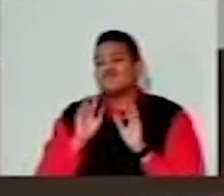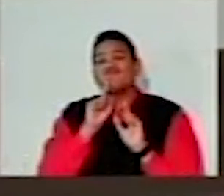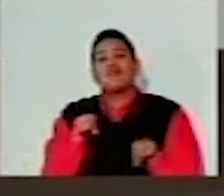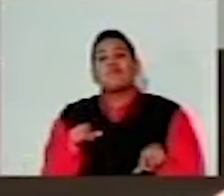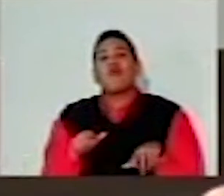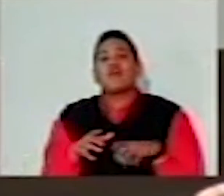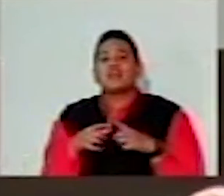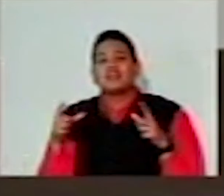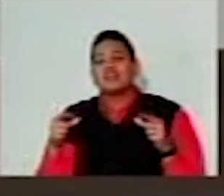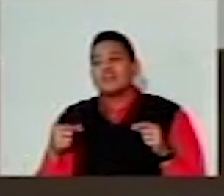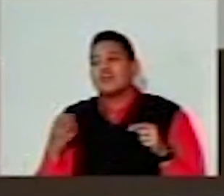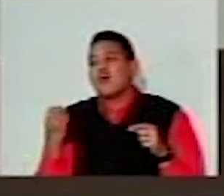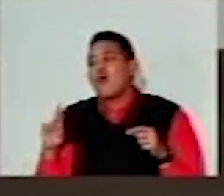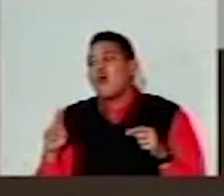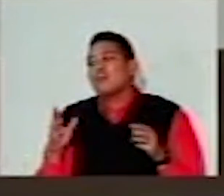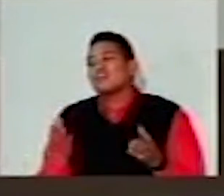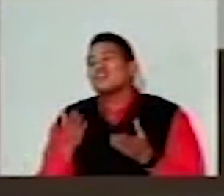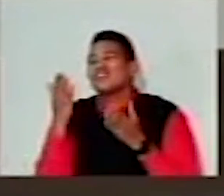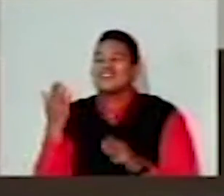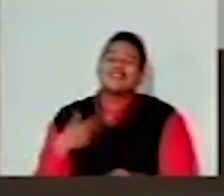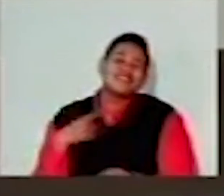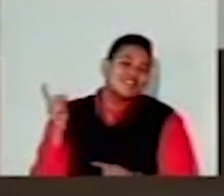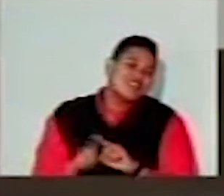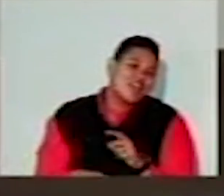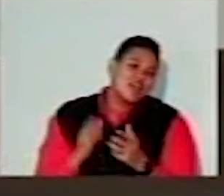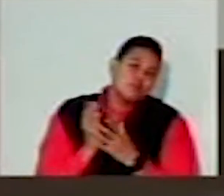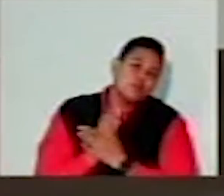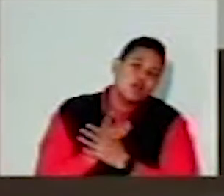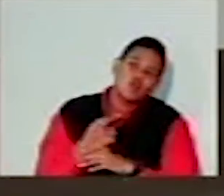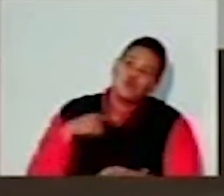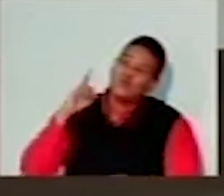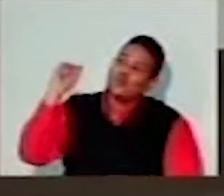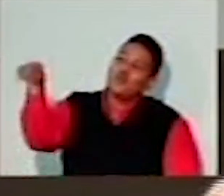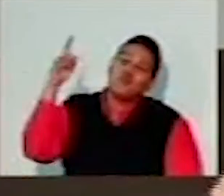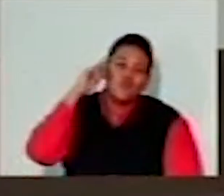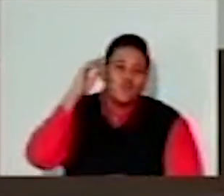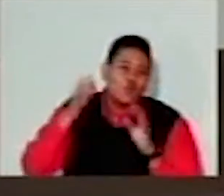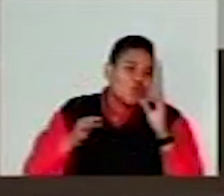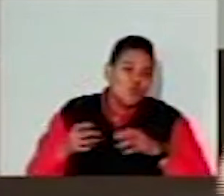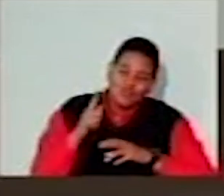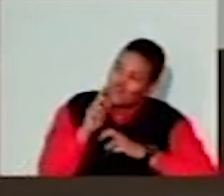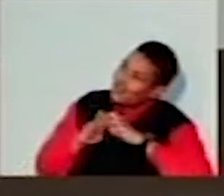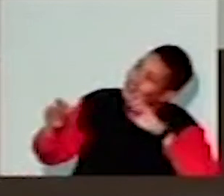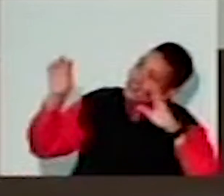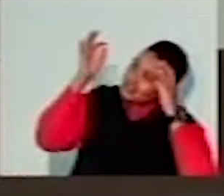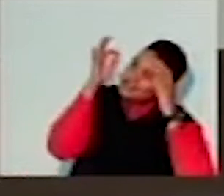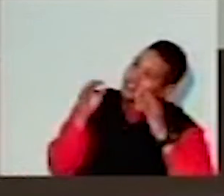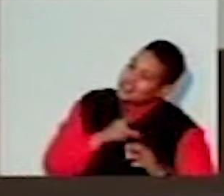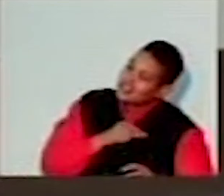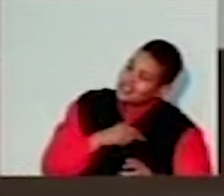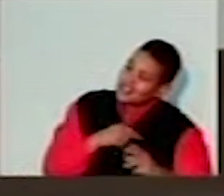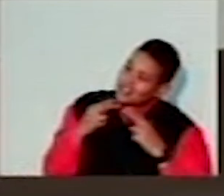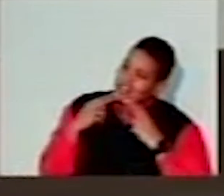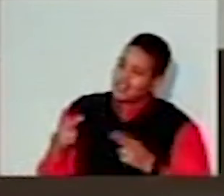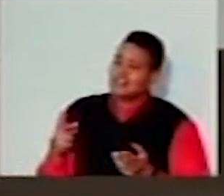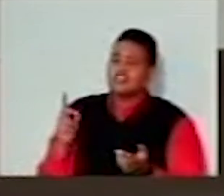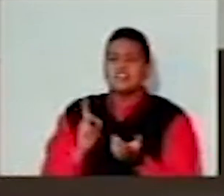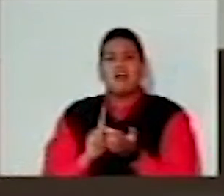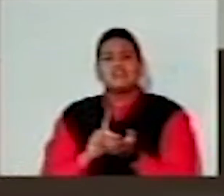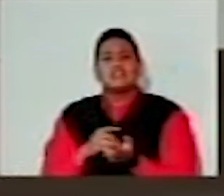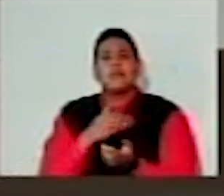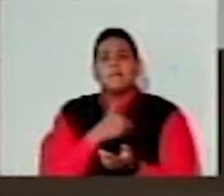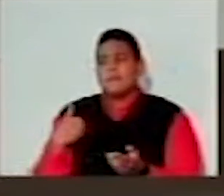report or suggesting that they can't serve for whatever reason, that the doctors and members of parliament and